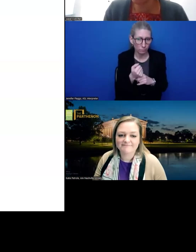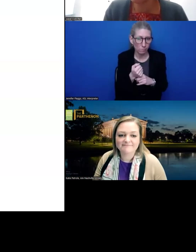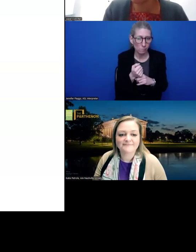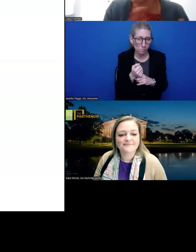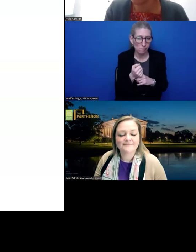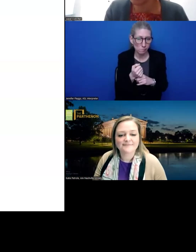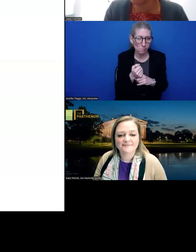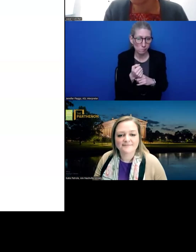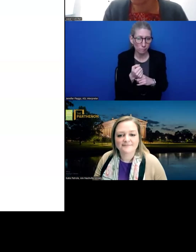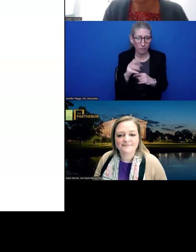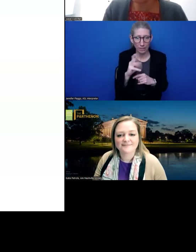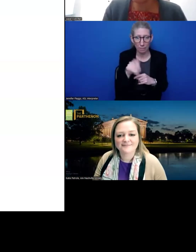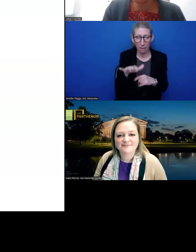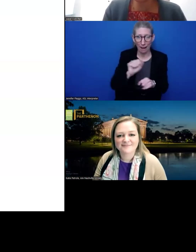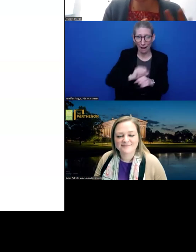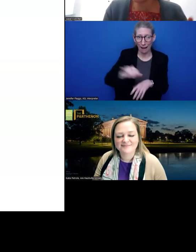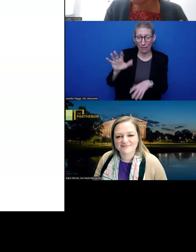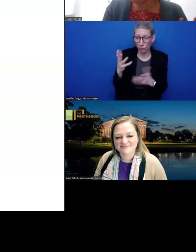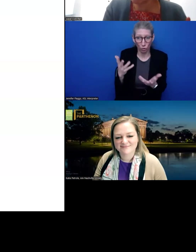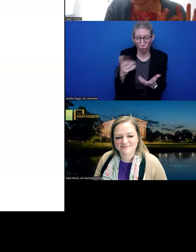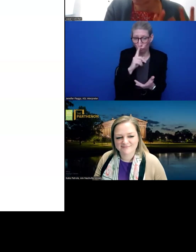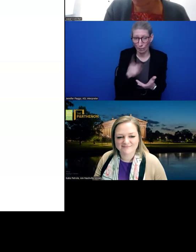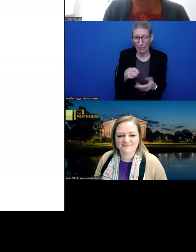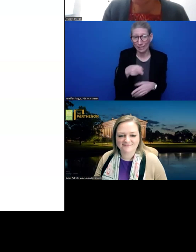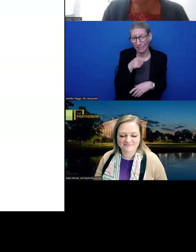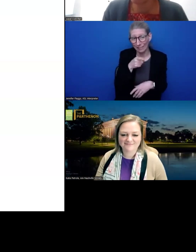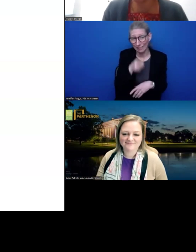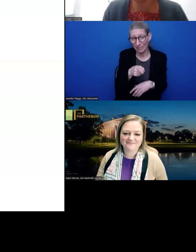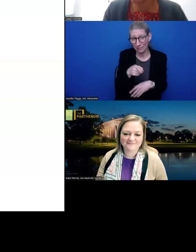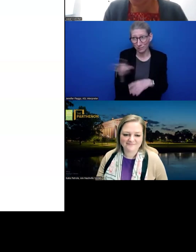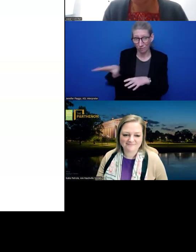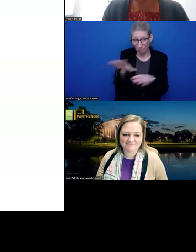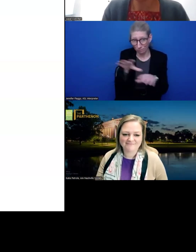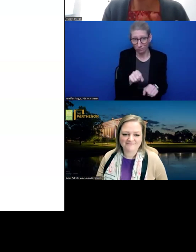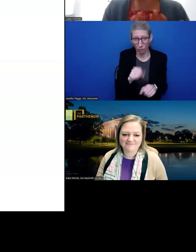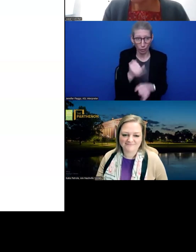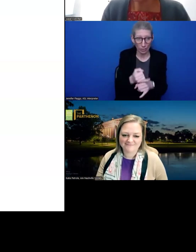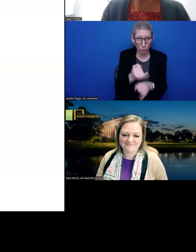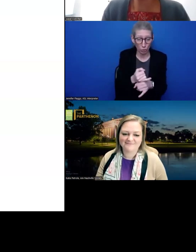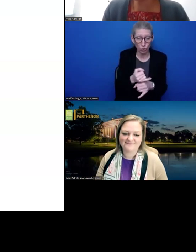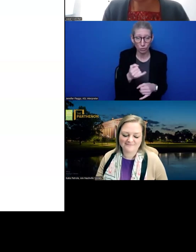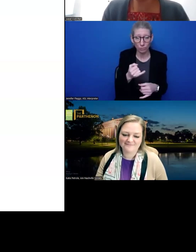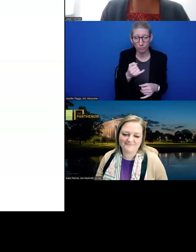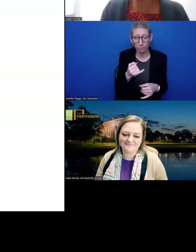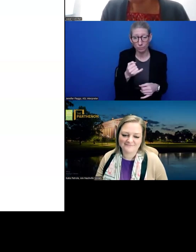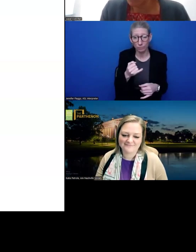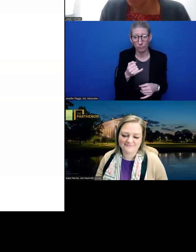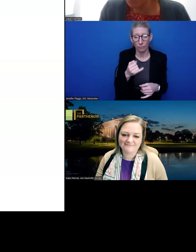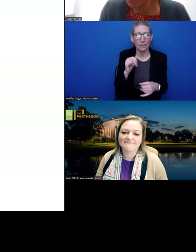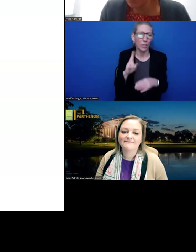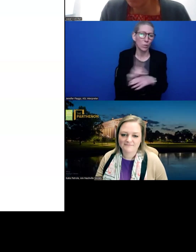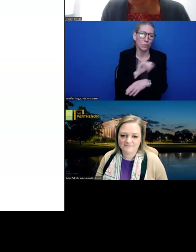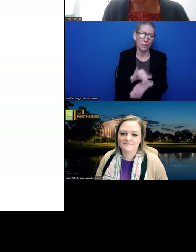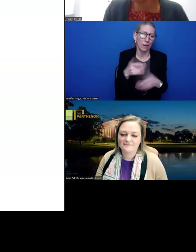culture in the Maya highlands. So basically, this colonial institution were used to as a way to